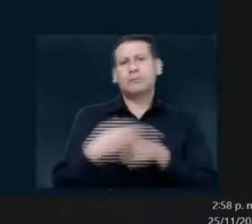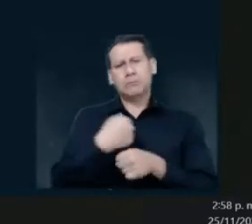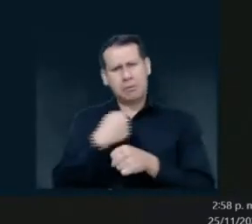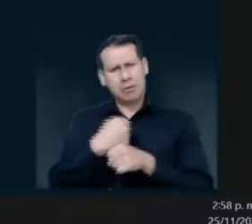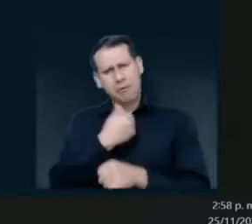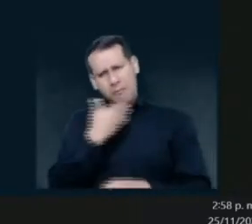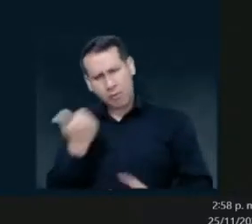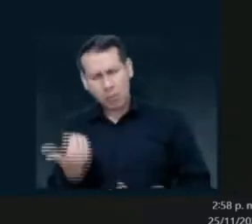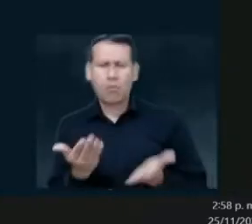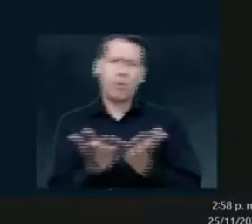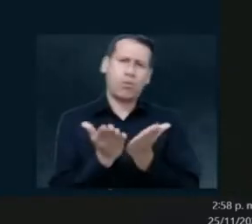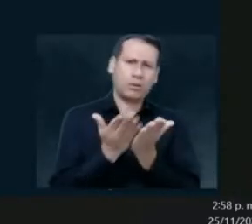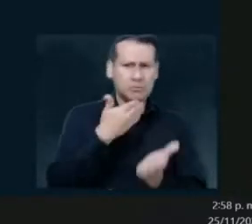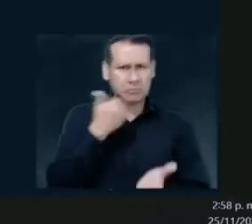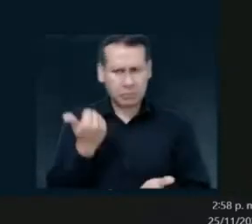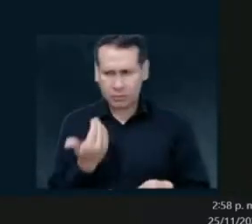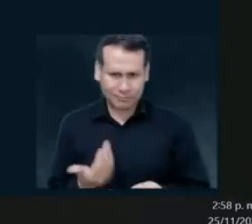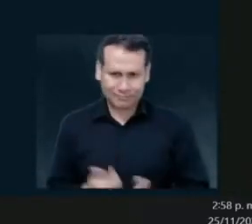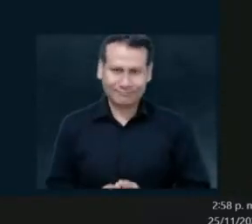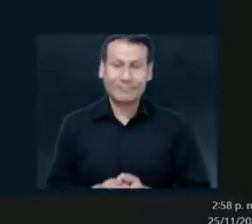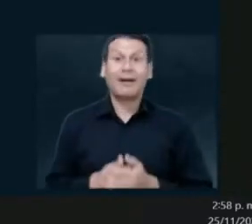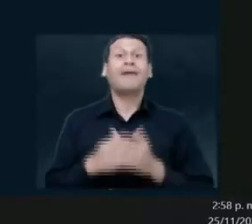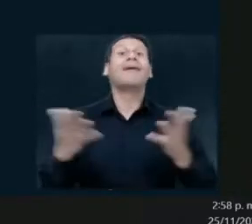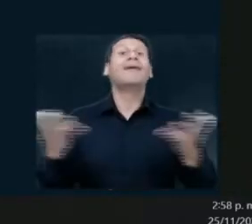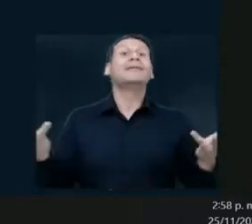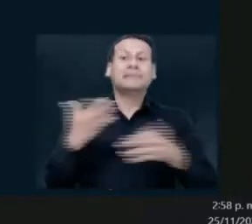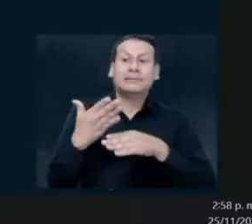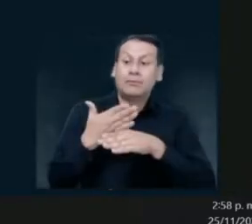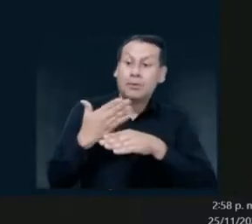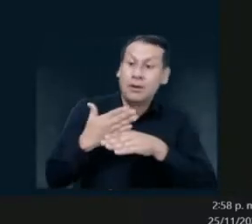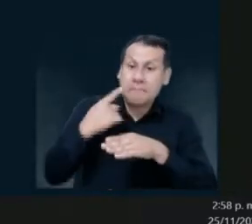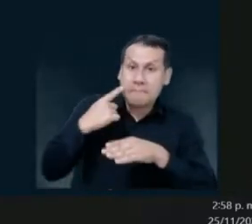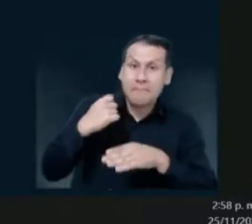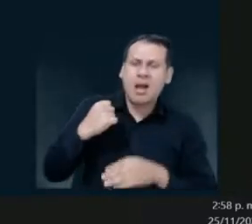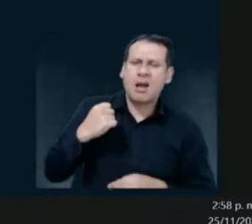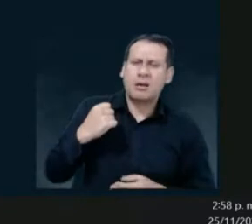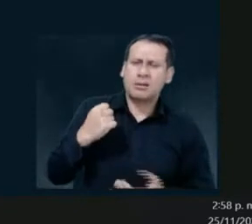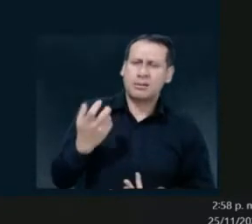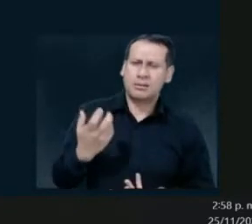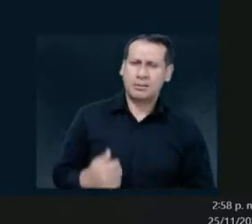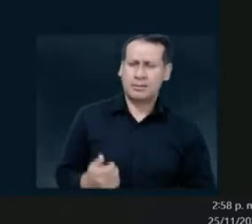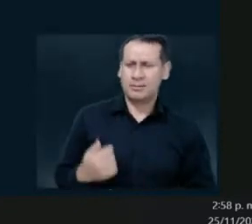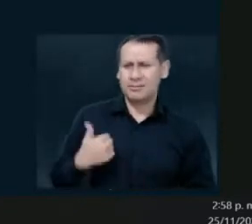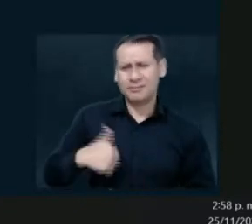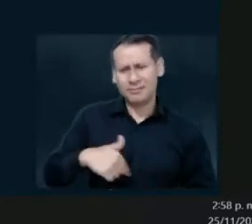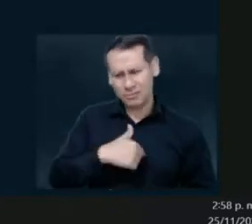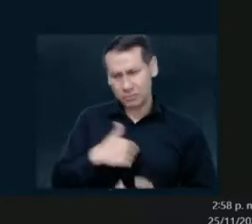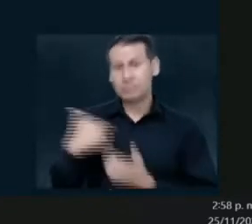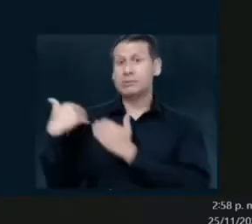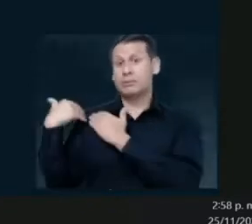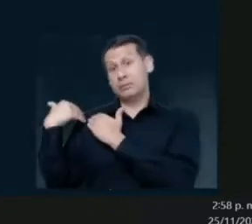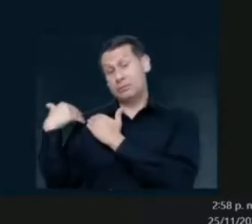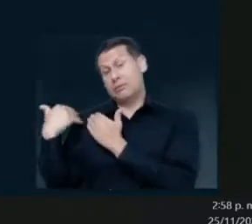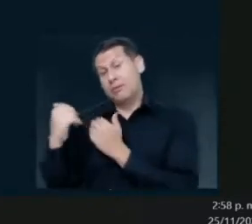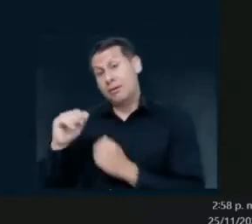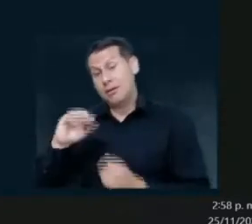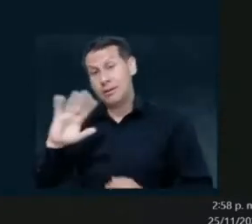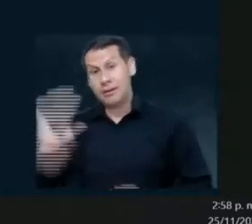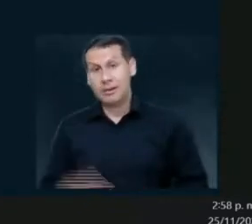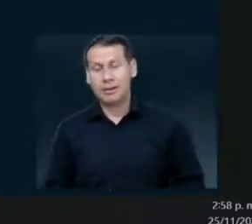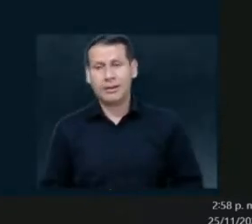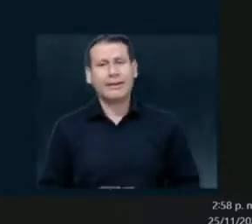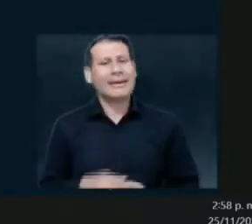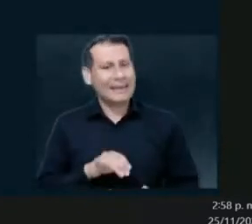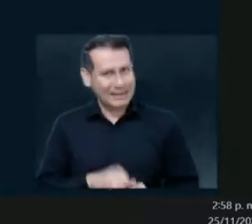or access to better education. Now the problem is even greater and more evident because our responsibility has also grown with